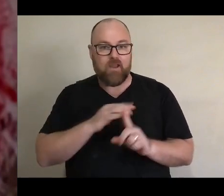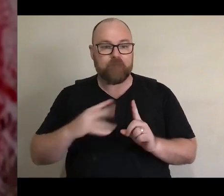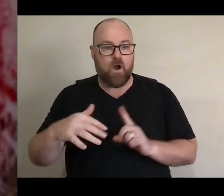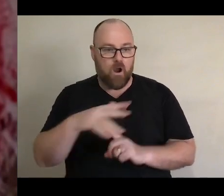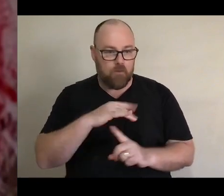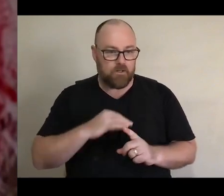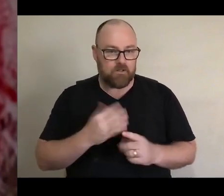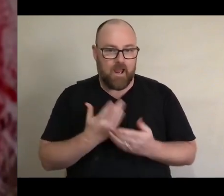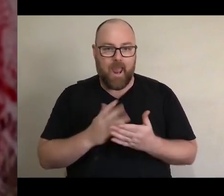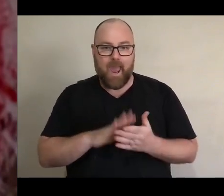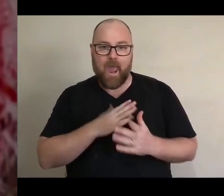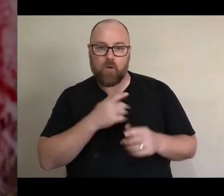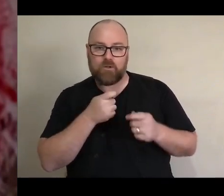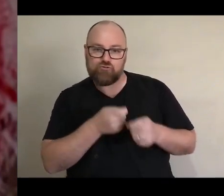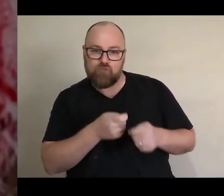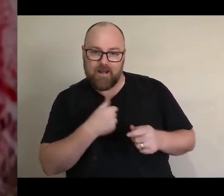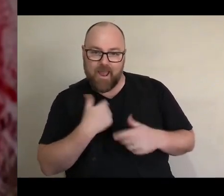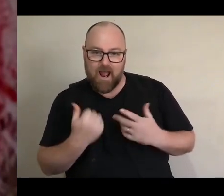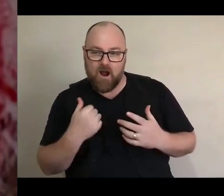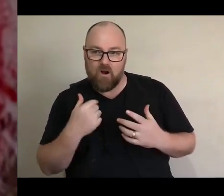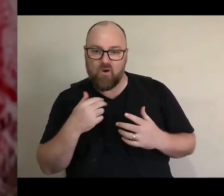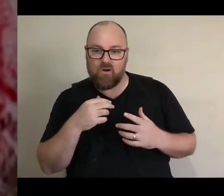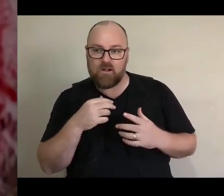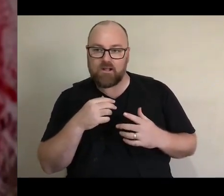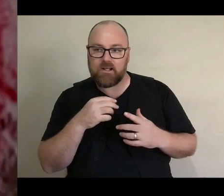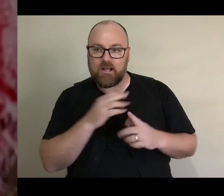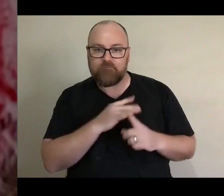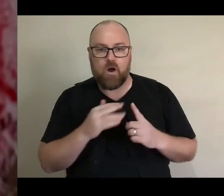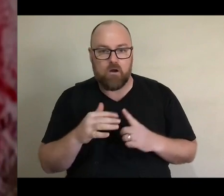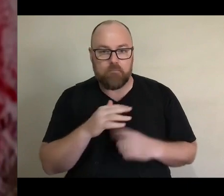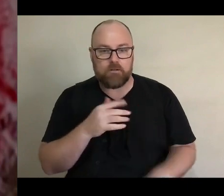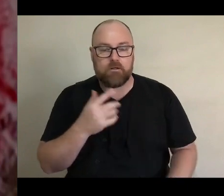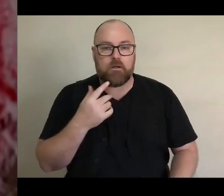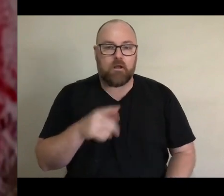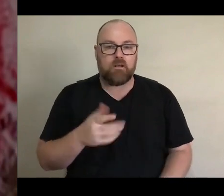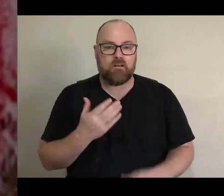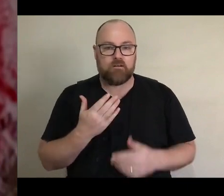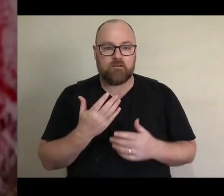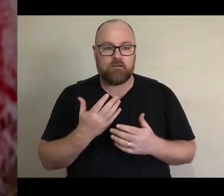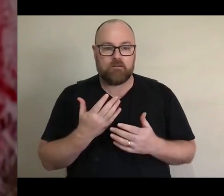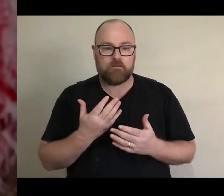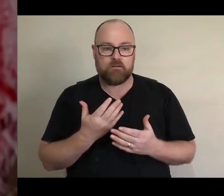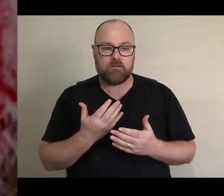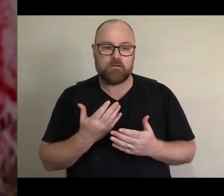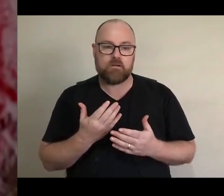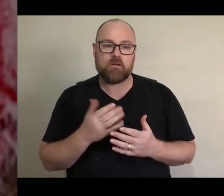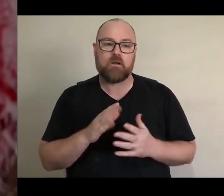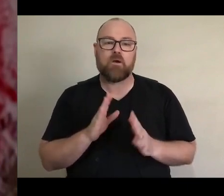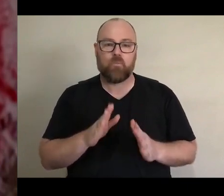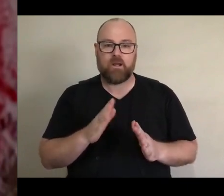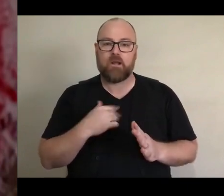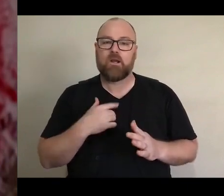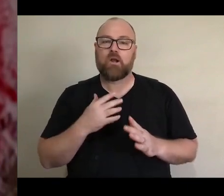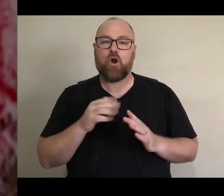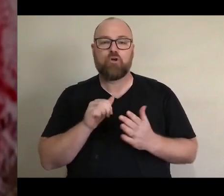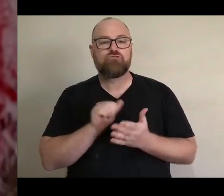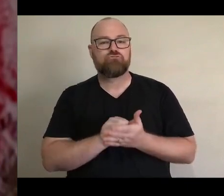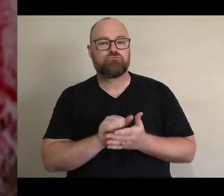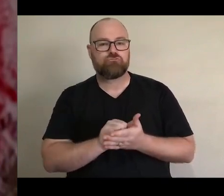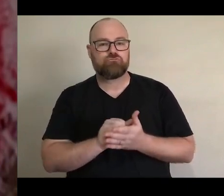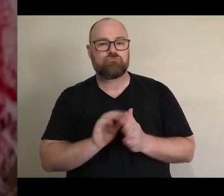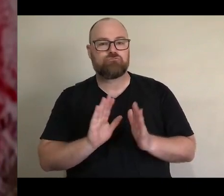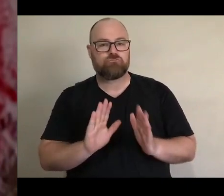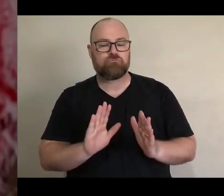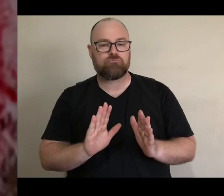we treat our environment, how we look after it, and we go gently, we do things politely, and we